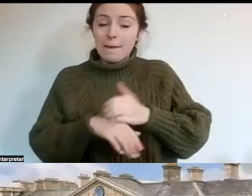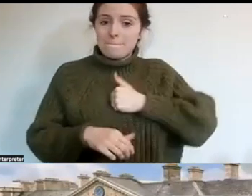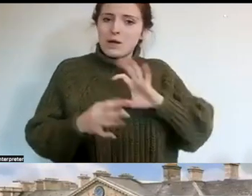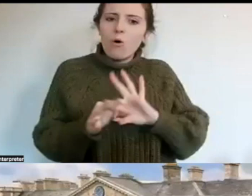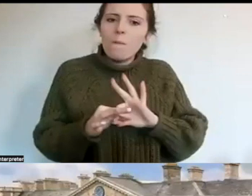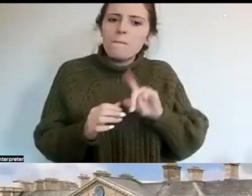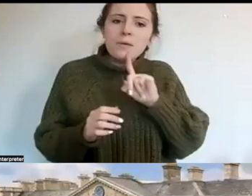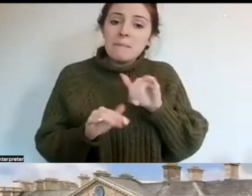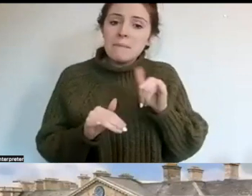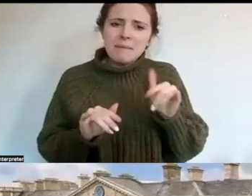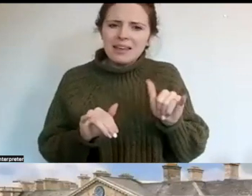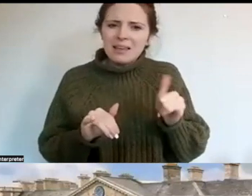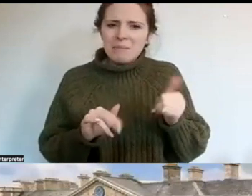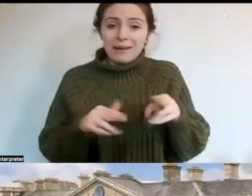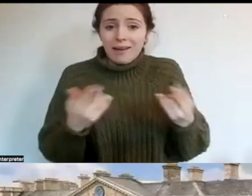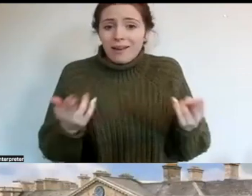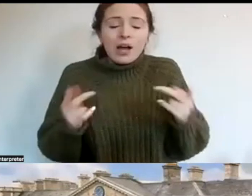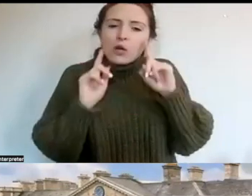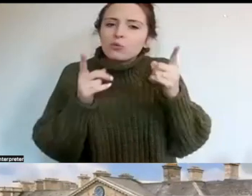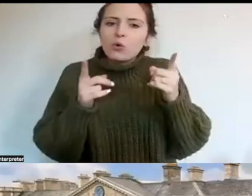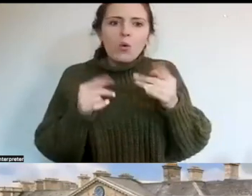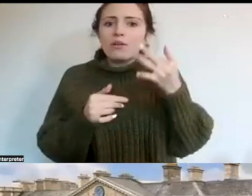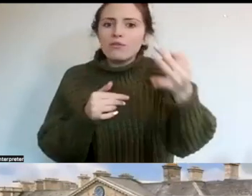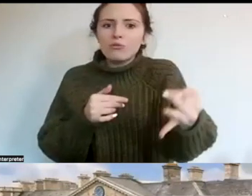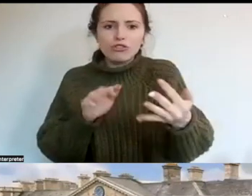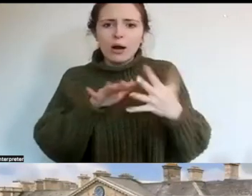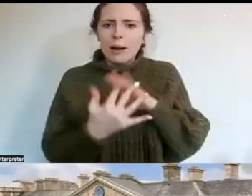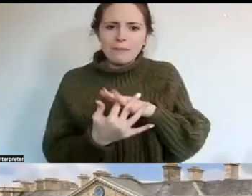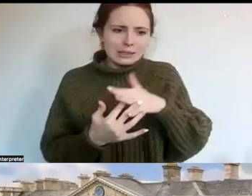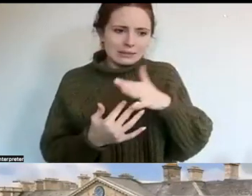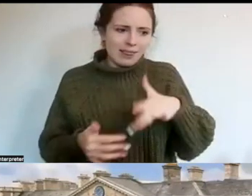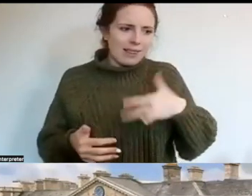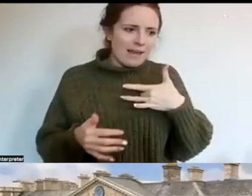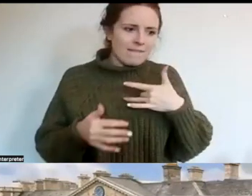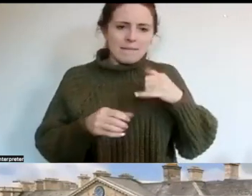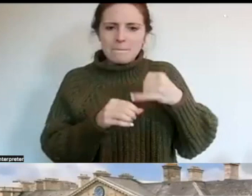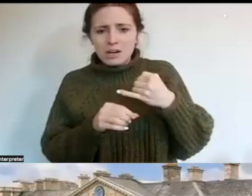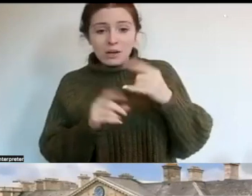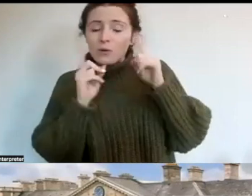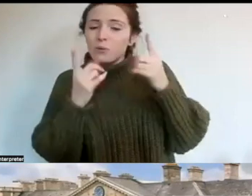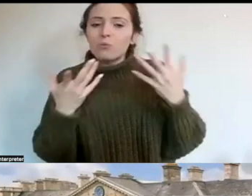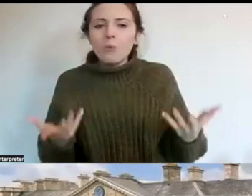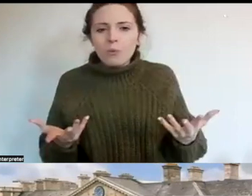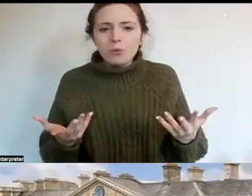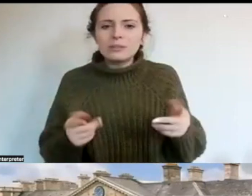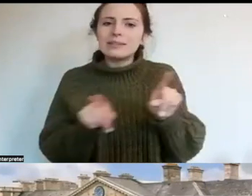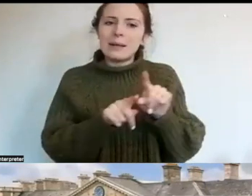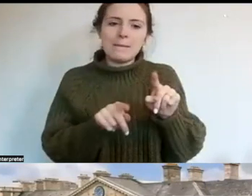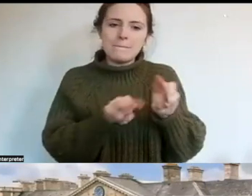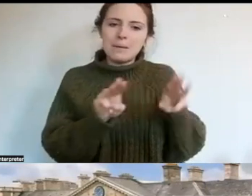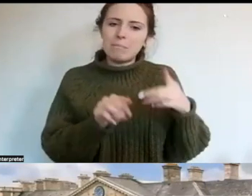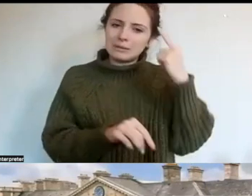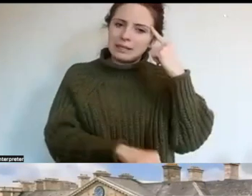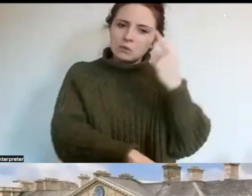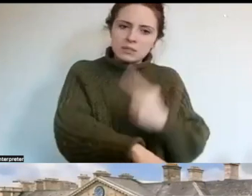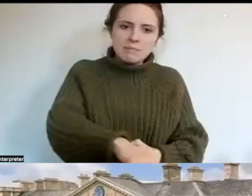achievable. I don't know what complexity will happen in my life, the same way with anyone else, including people with intellectual disability.